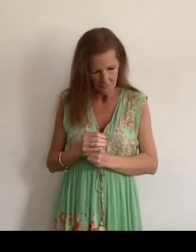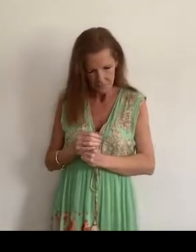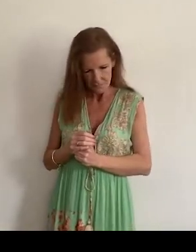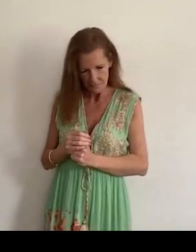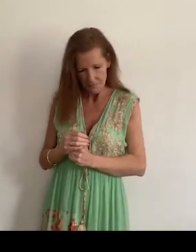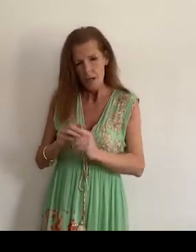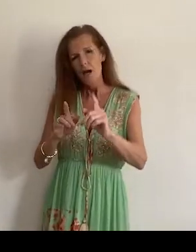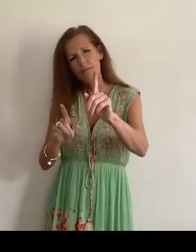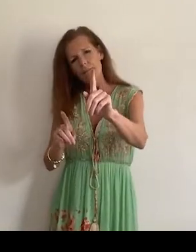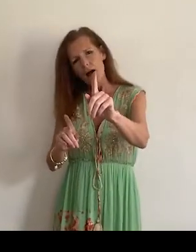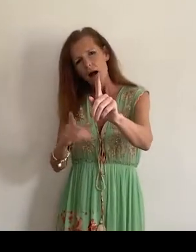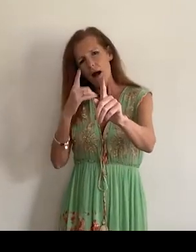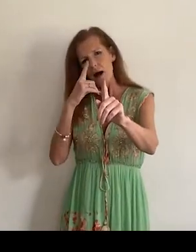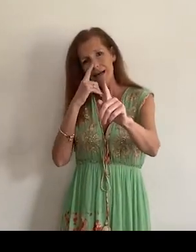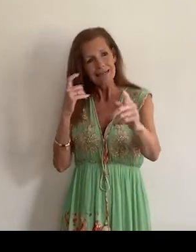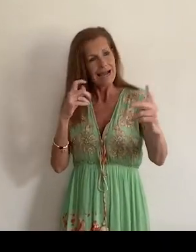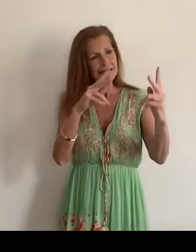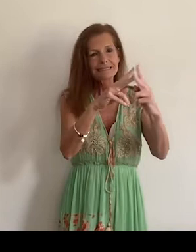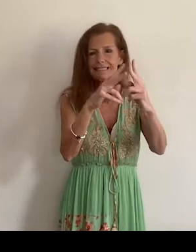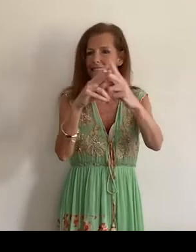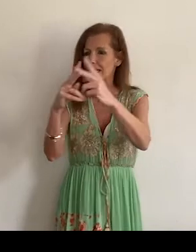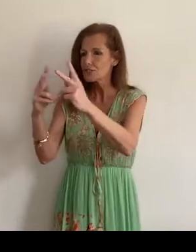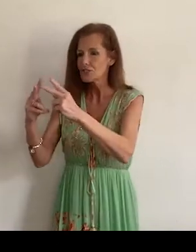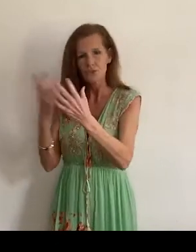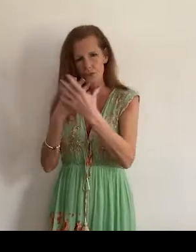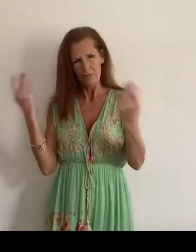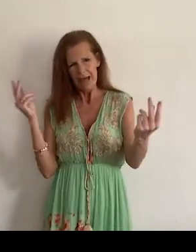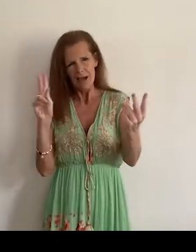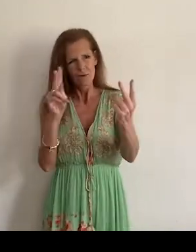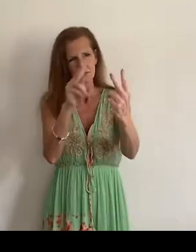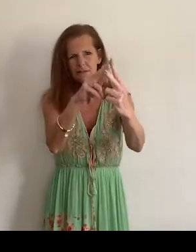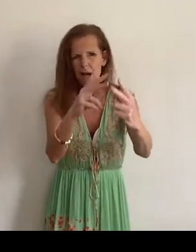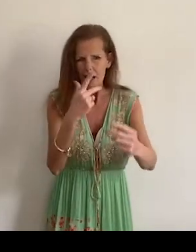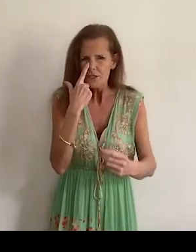Because you can like as well make connections with people without touching.